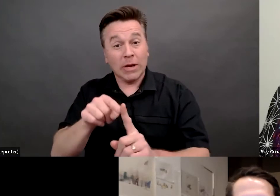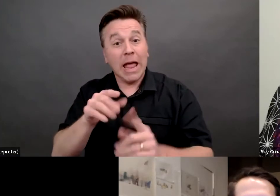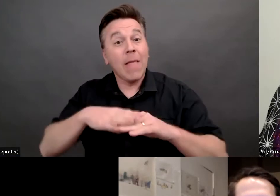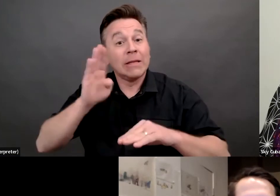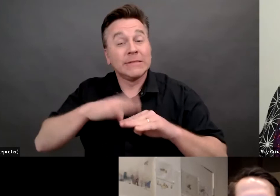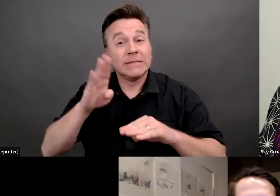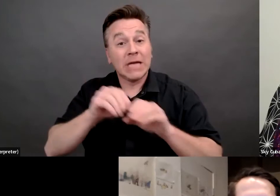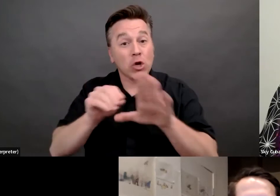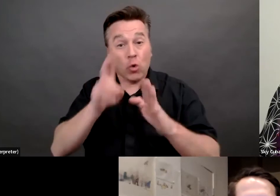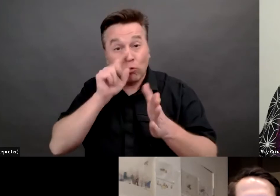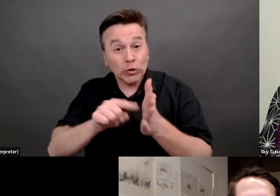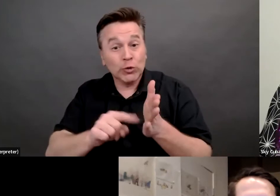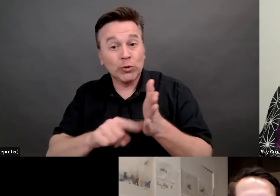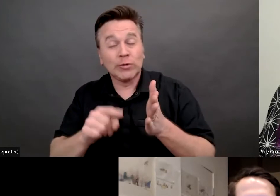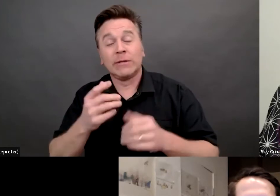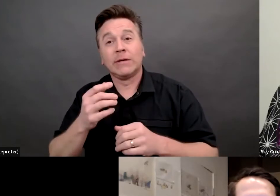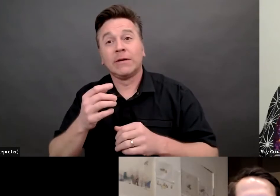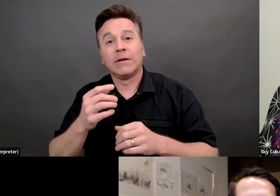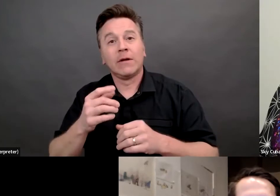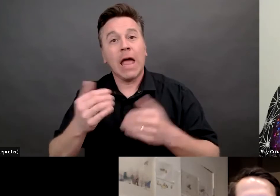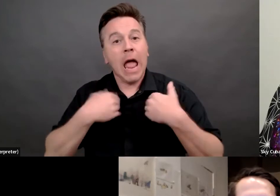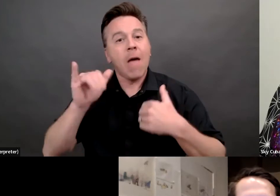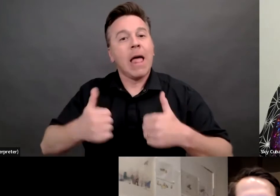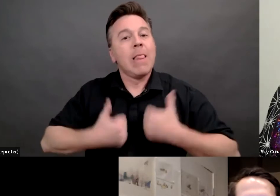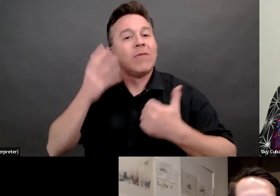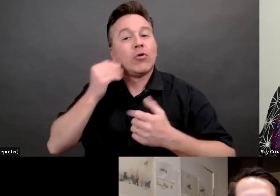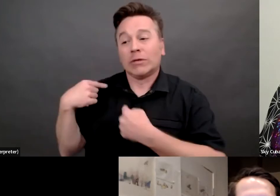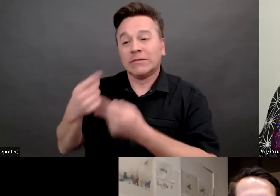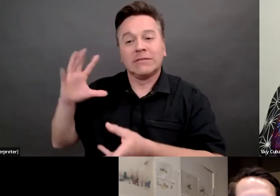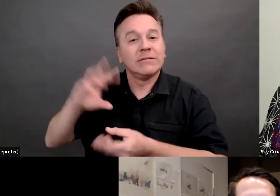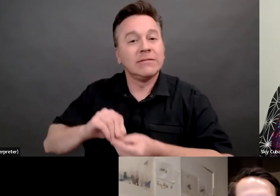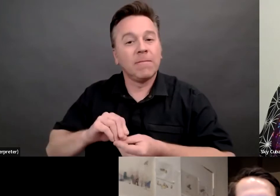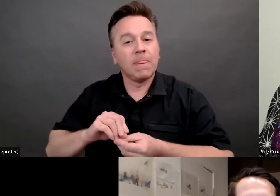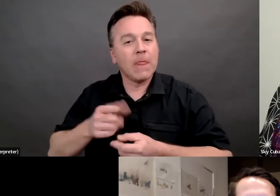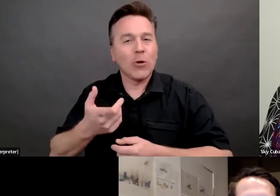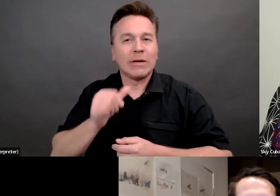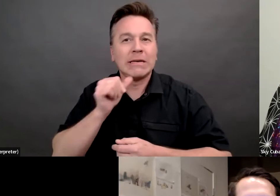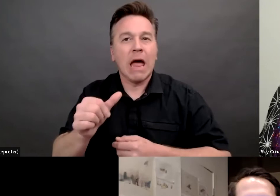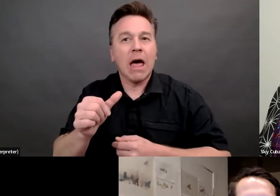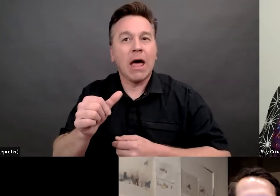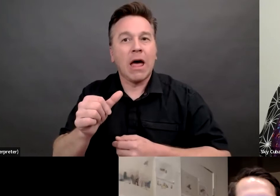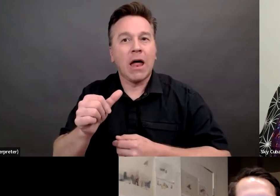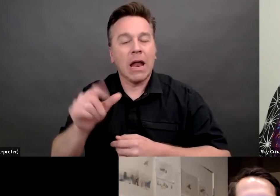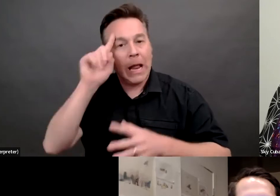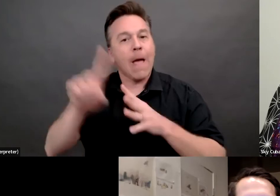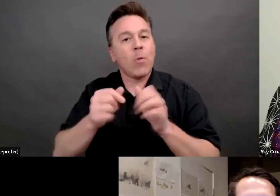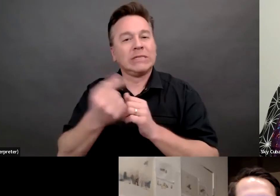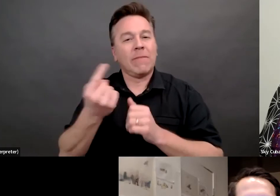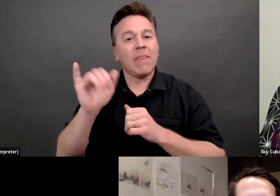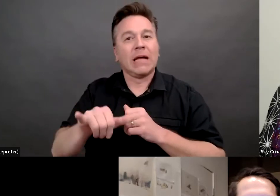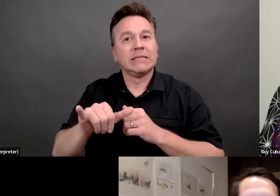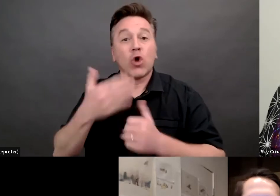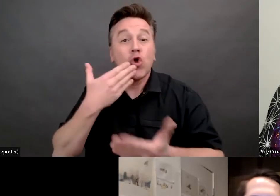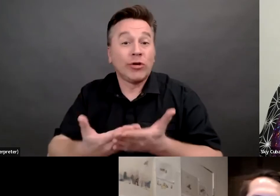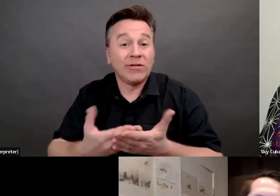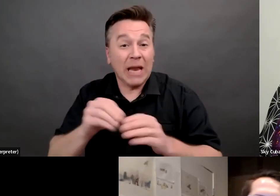least in your research, who have these lived experiences, then you're not going to be coming up with something that's very